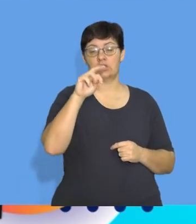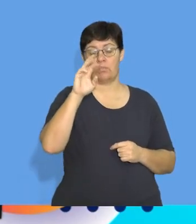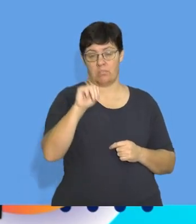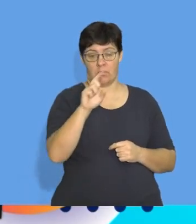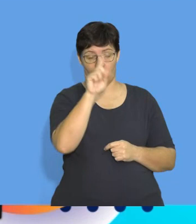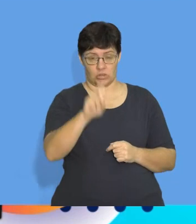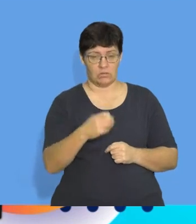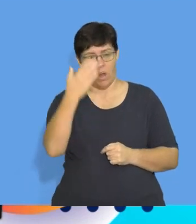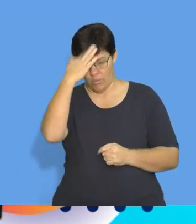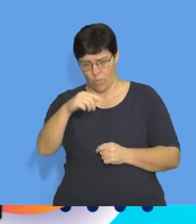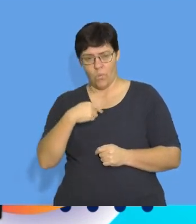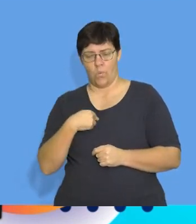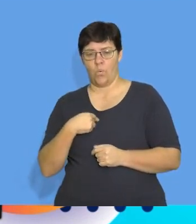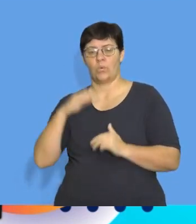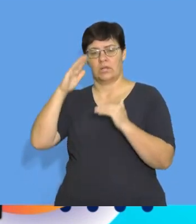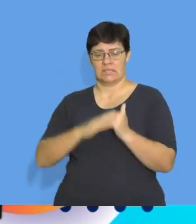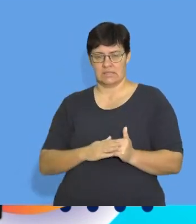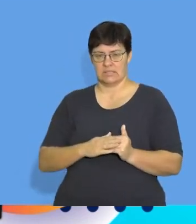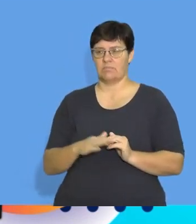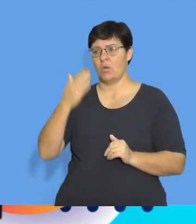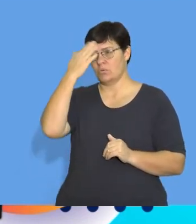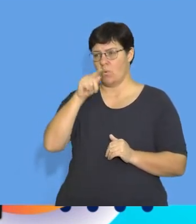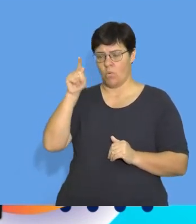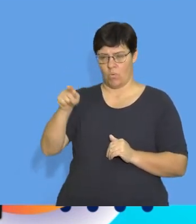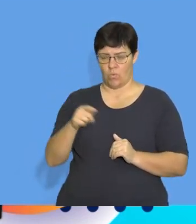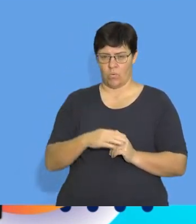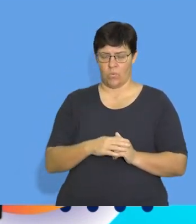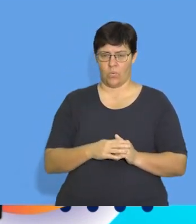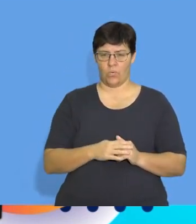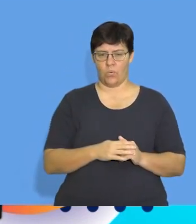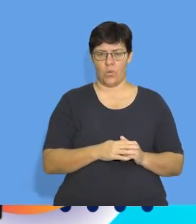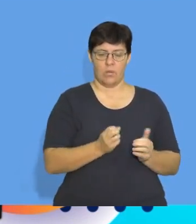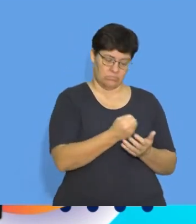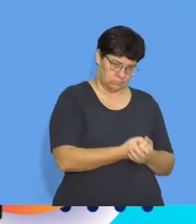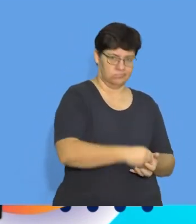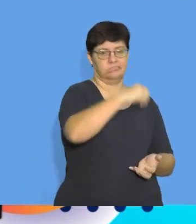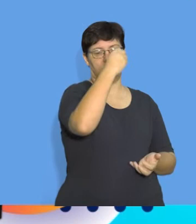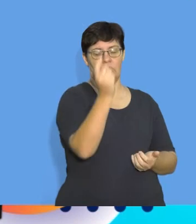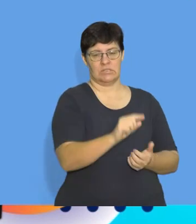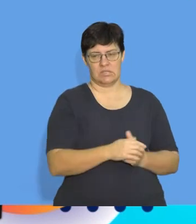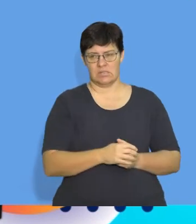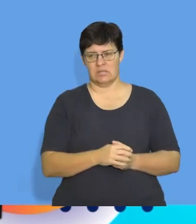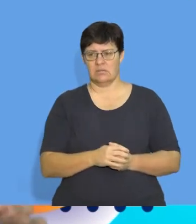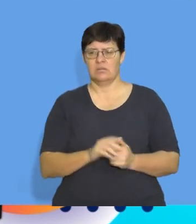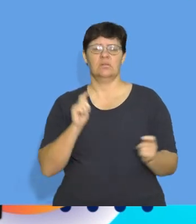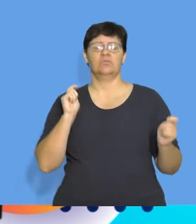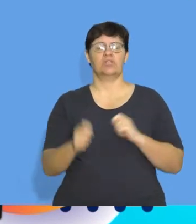what it hit the floor with and I know what it leaves the floor with. I've changed in